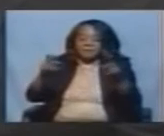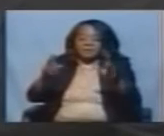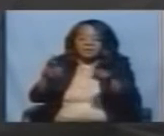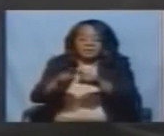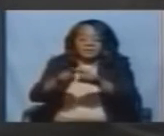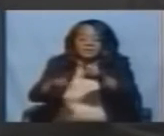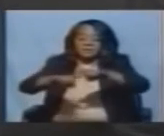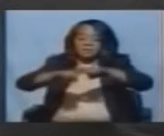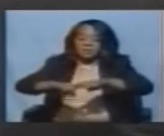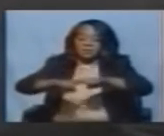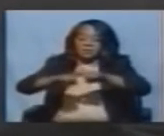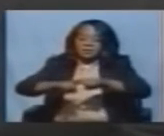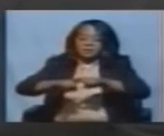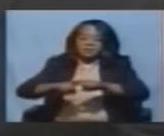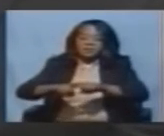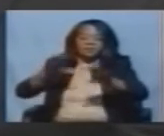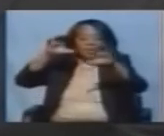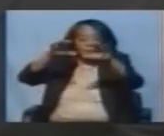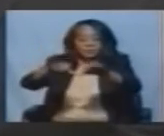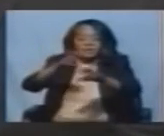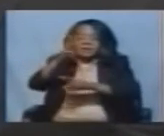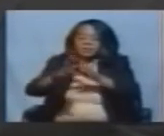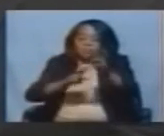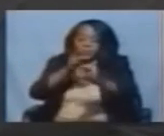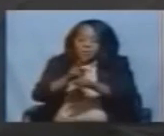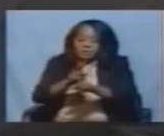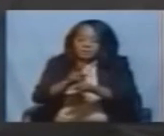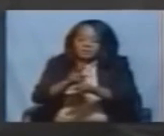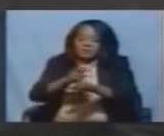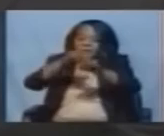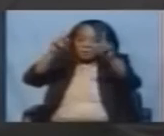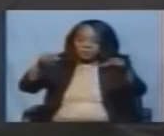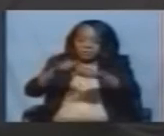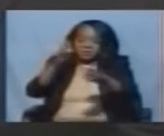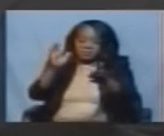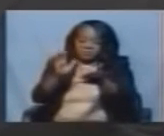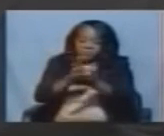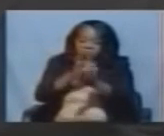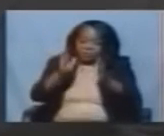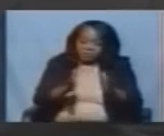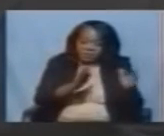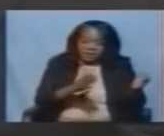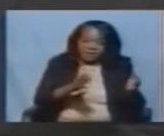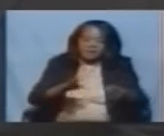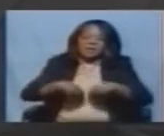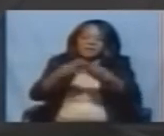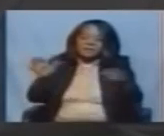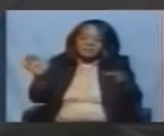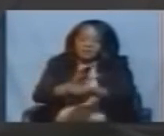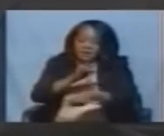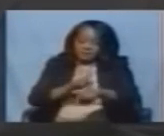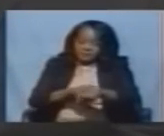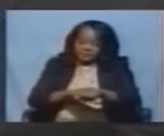that you are contracting with the world. So you need to give them enough time to prepare the document. Because this is what happens. If I and the Act says it